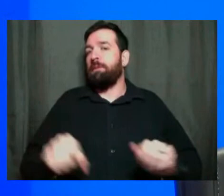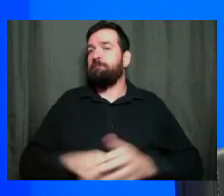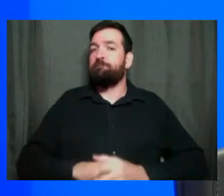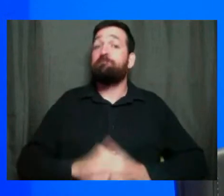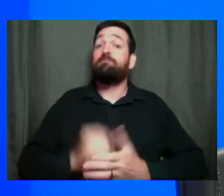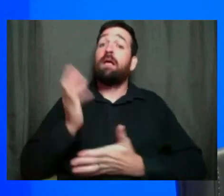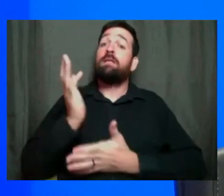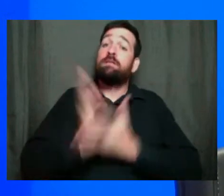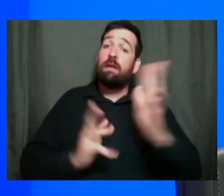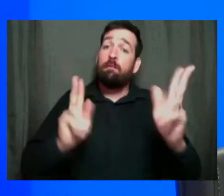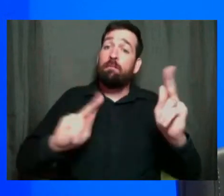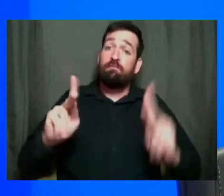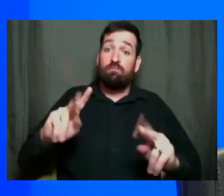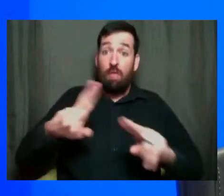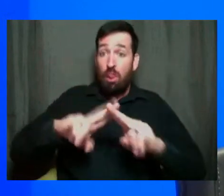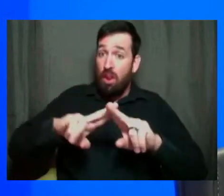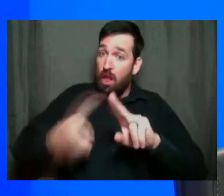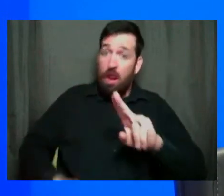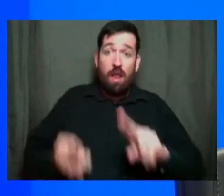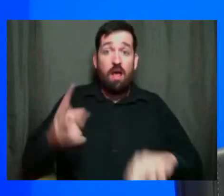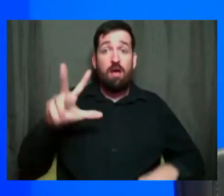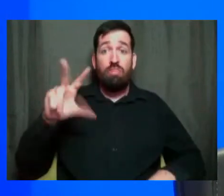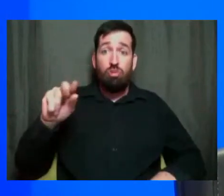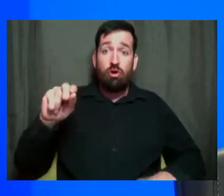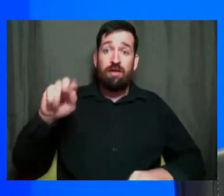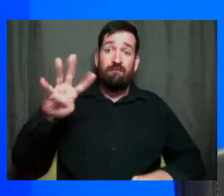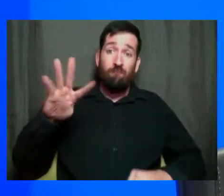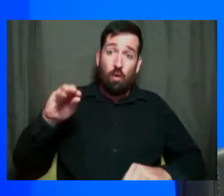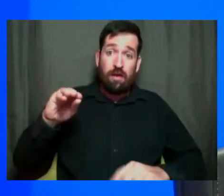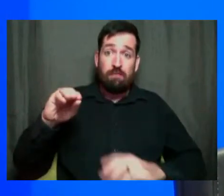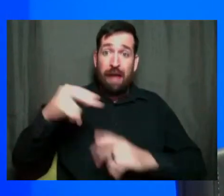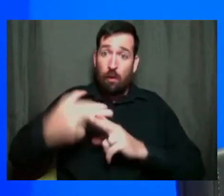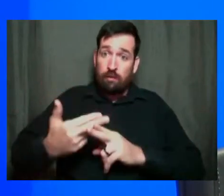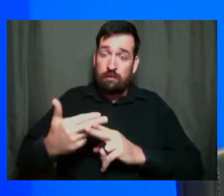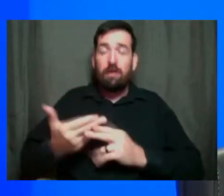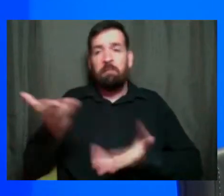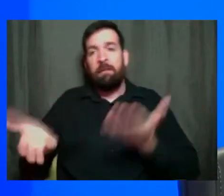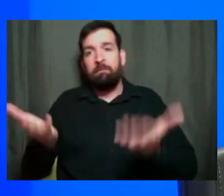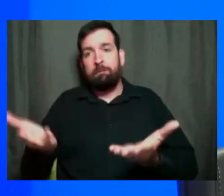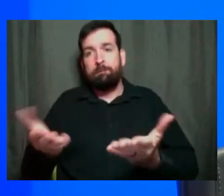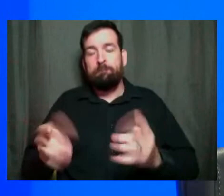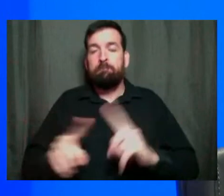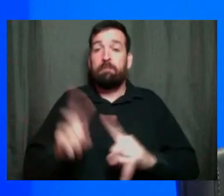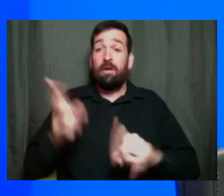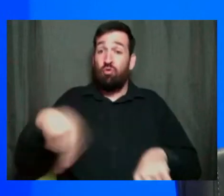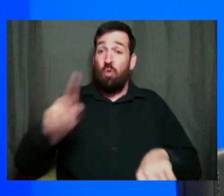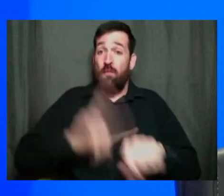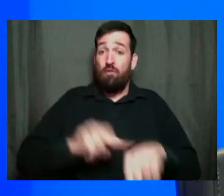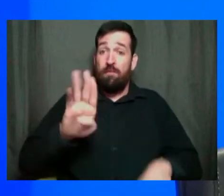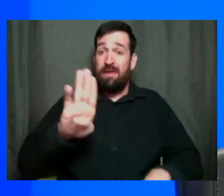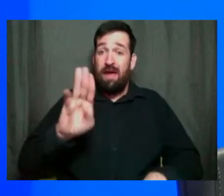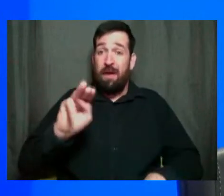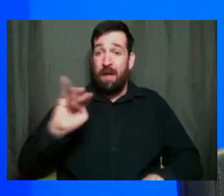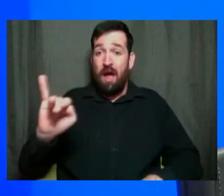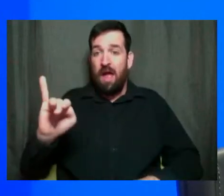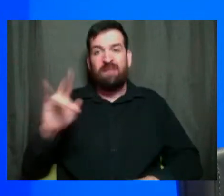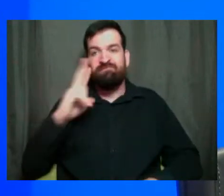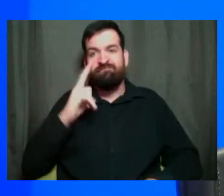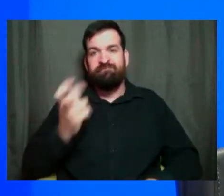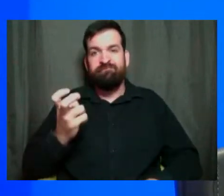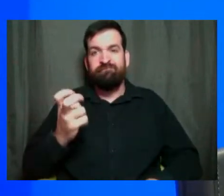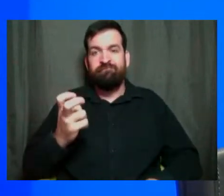30, 40 pounds, they may come off CPAP. Okay. But an individual that's a normal BMI in his situation, it's very unlikely he would necessarily come off because there's not